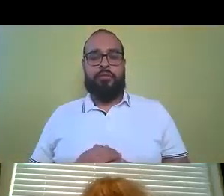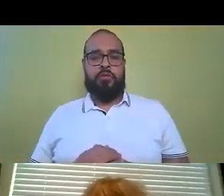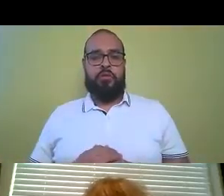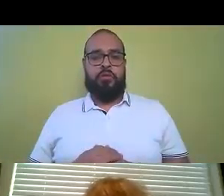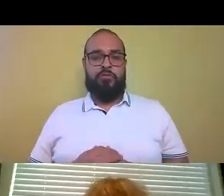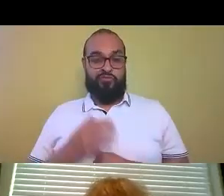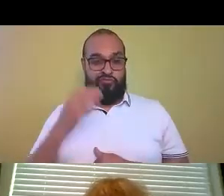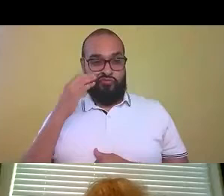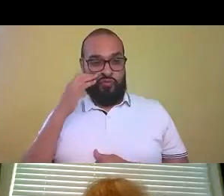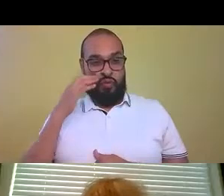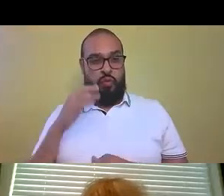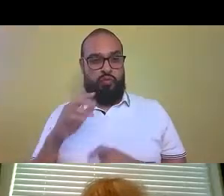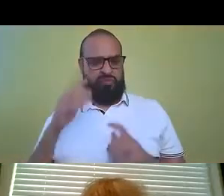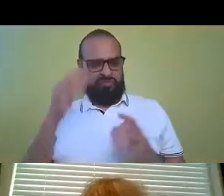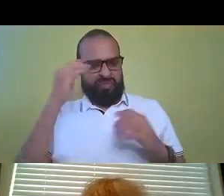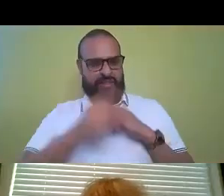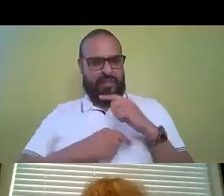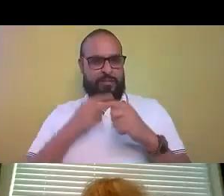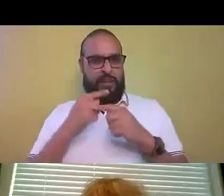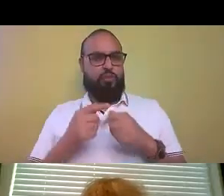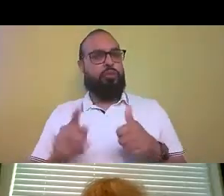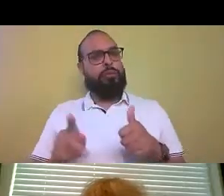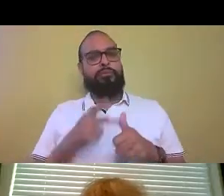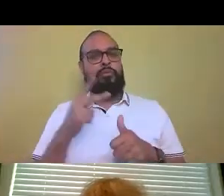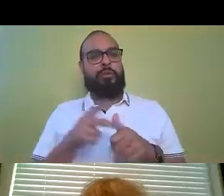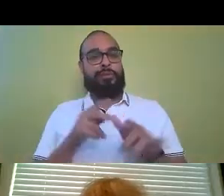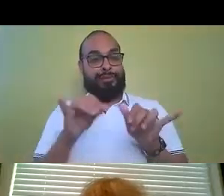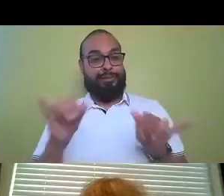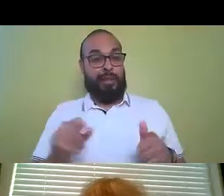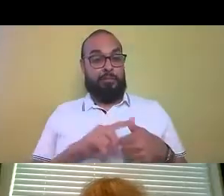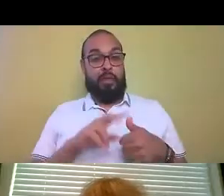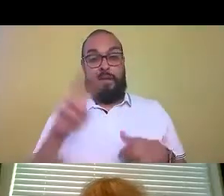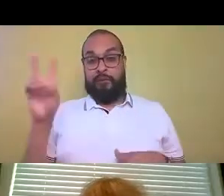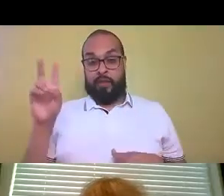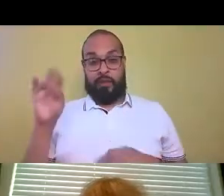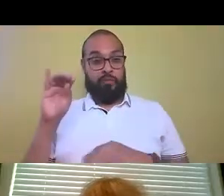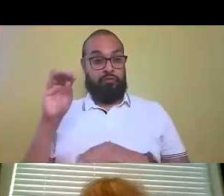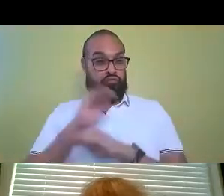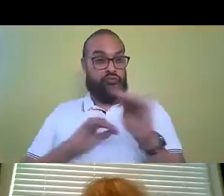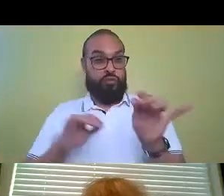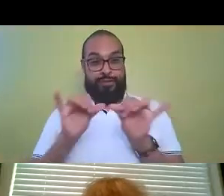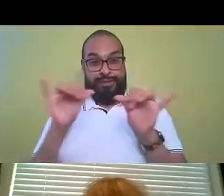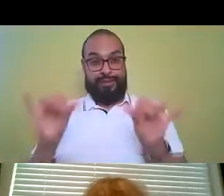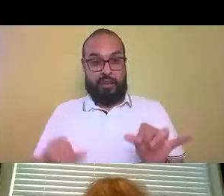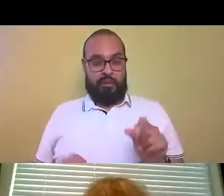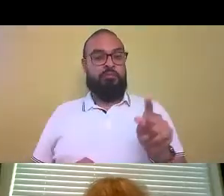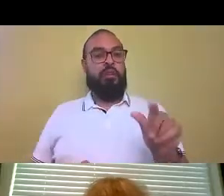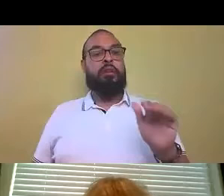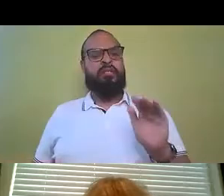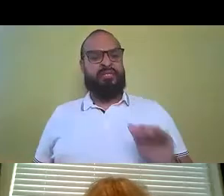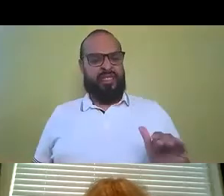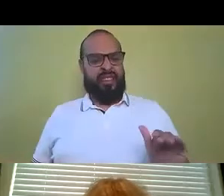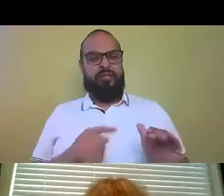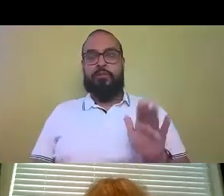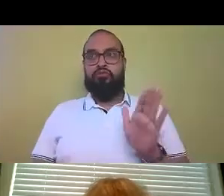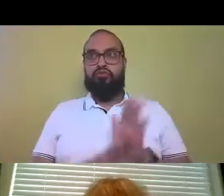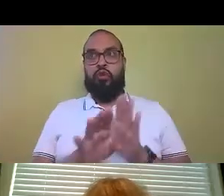about, is that vestibular system, that movement sense for a child who's growing and integrating the little nervous